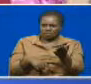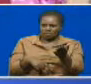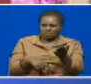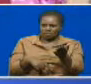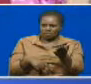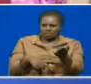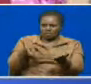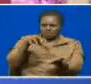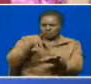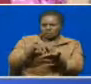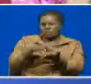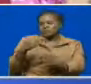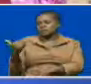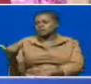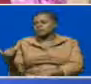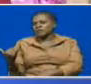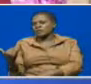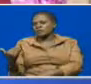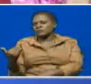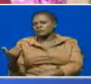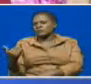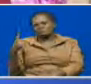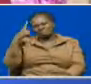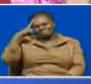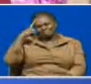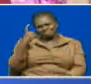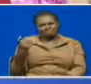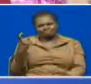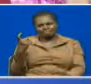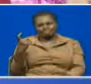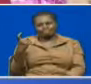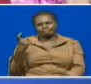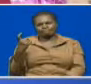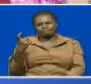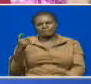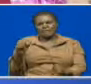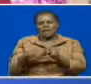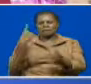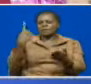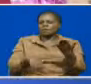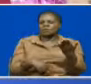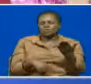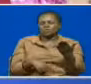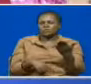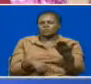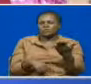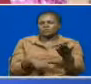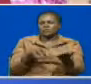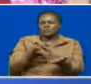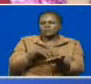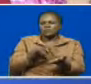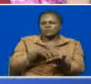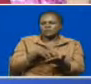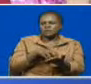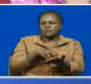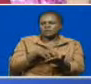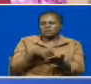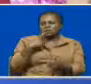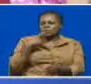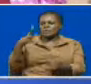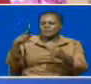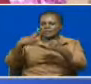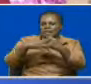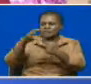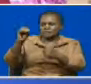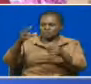a case where the child is rebellious? They've already crossed that particular bridge. In the case of this roughly